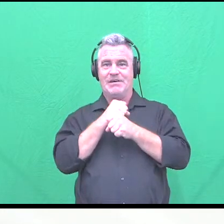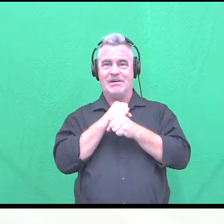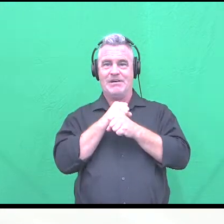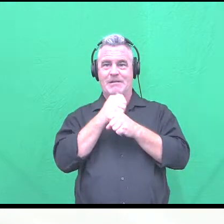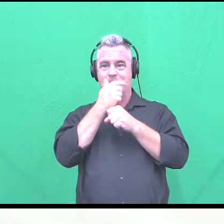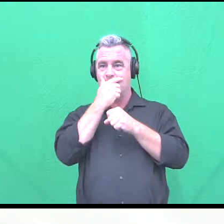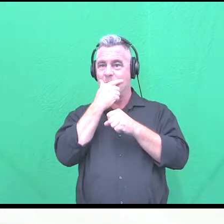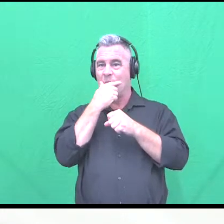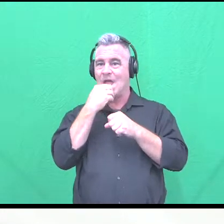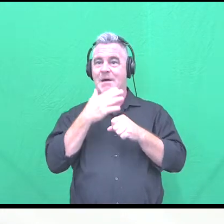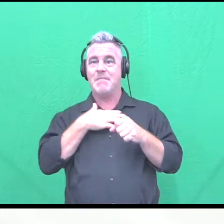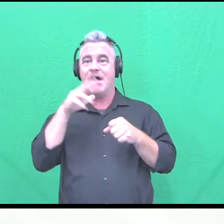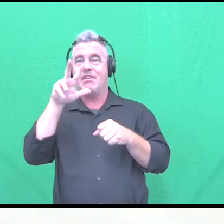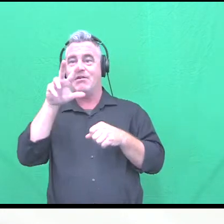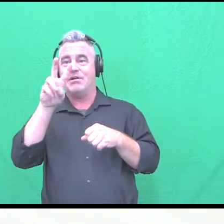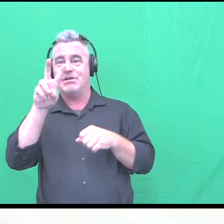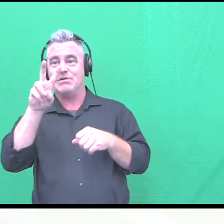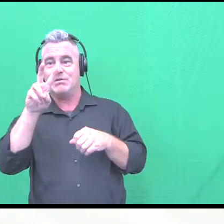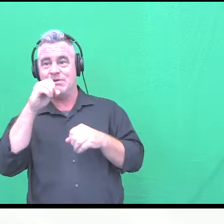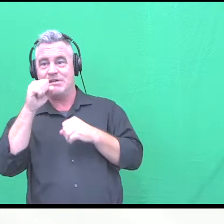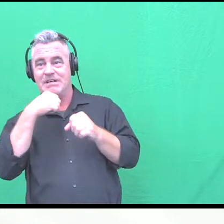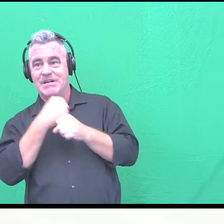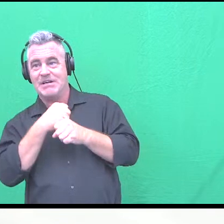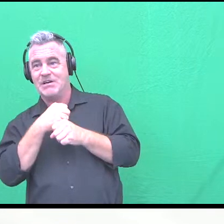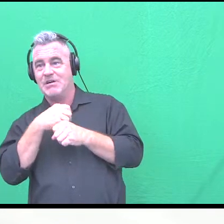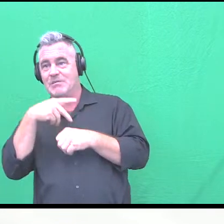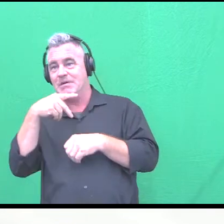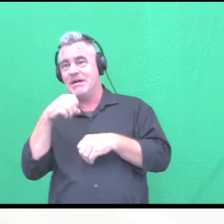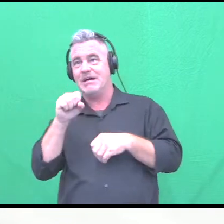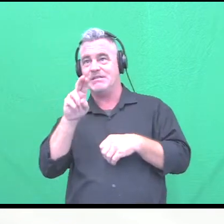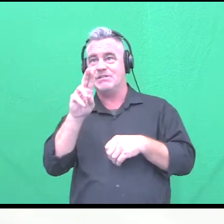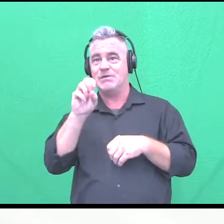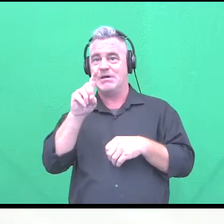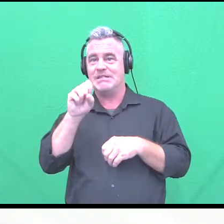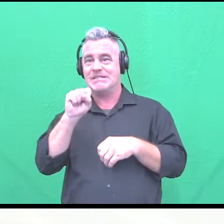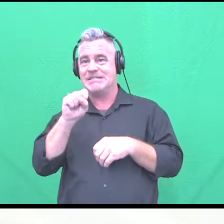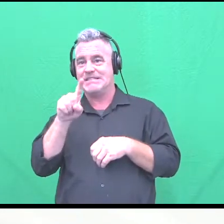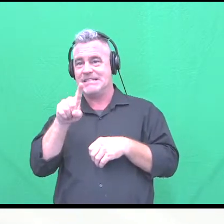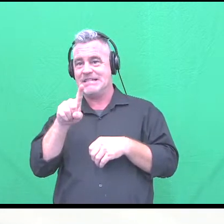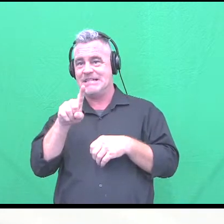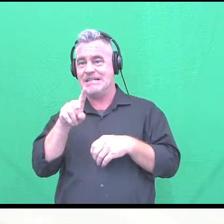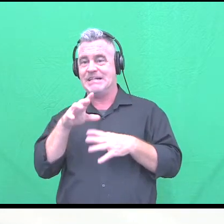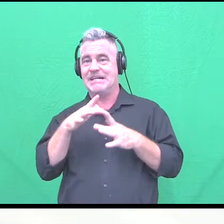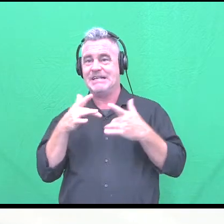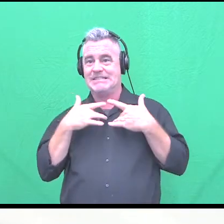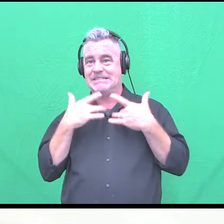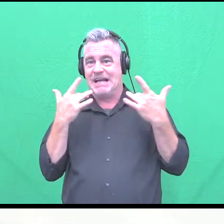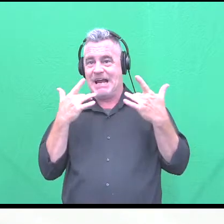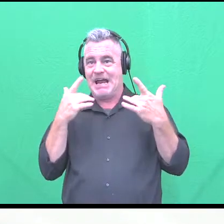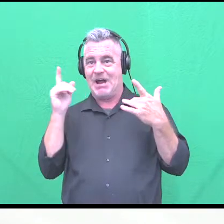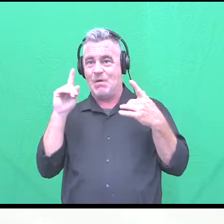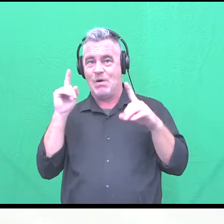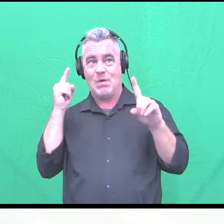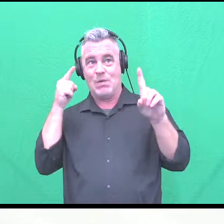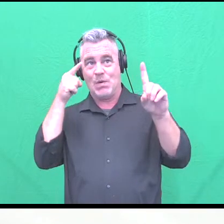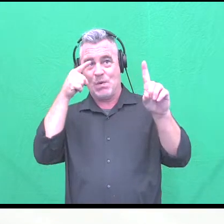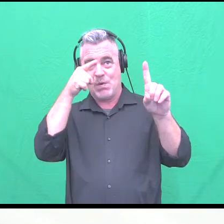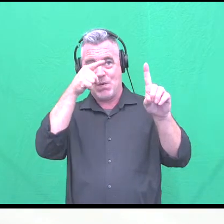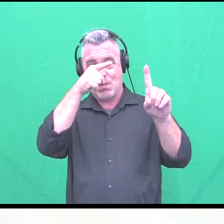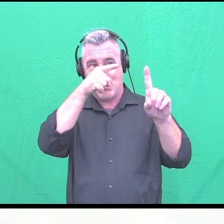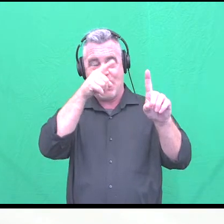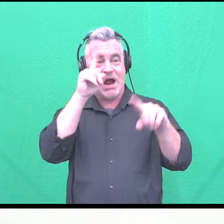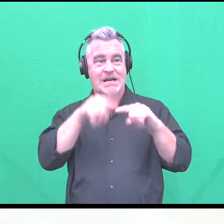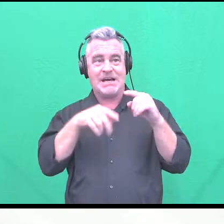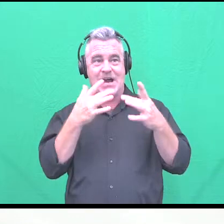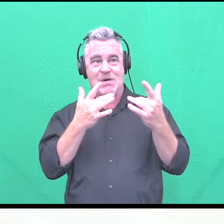of my 32nd year in Palm Springs Unified, and I could not be more excited about where we're headed, and I can't wait to